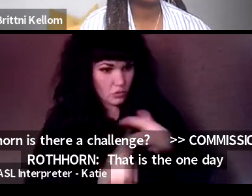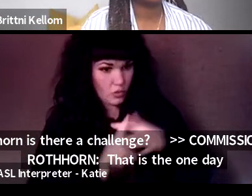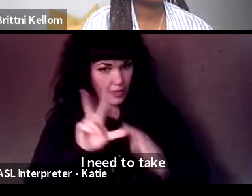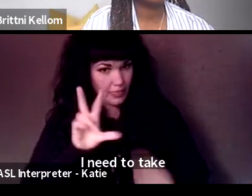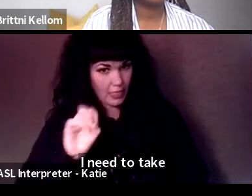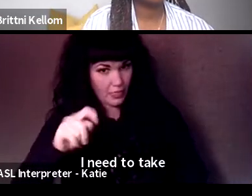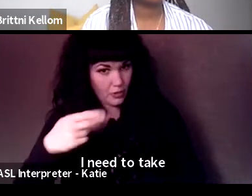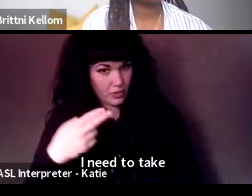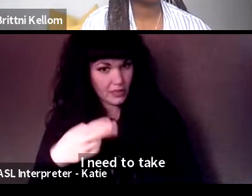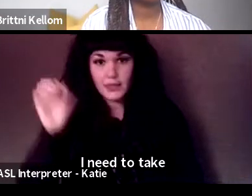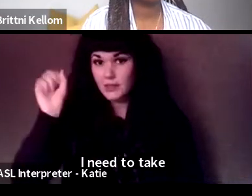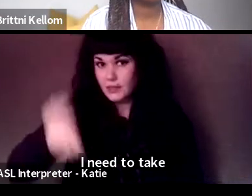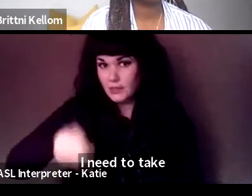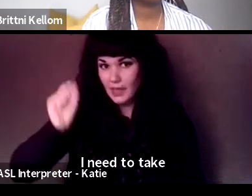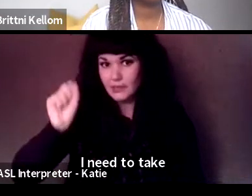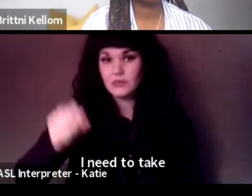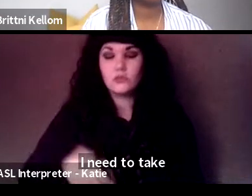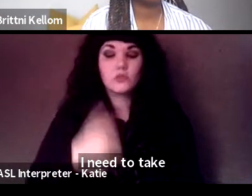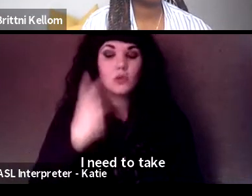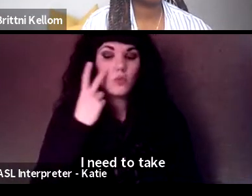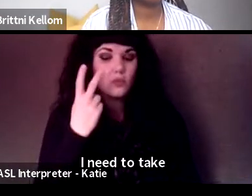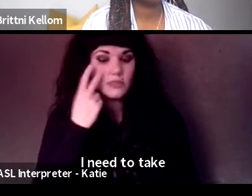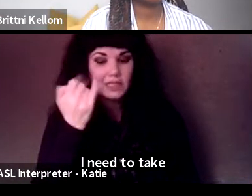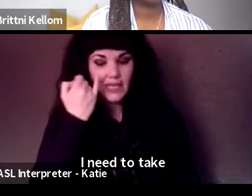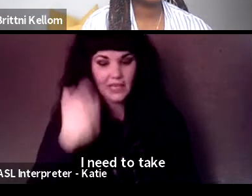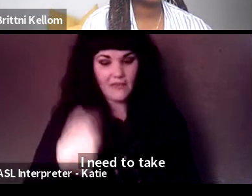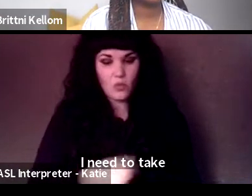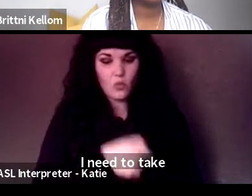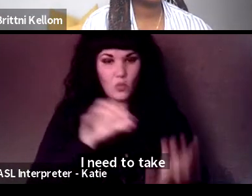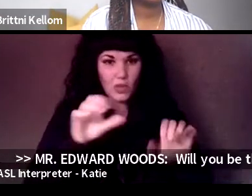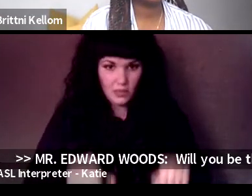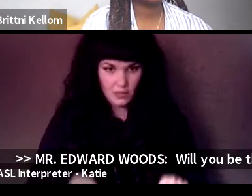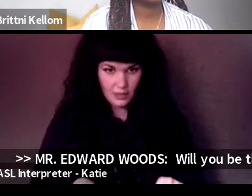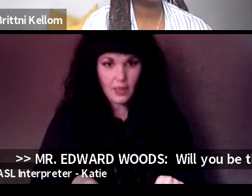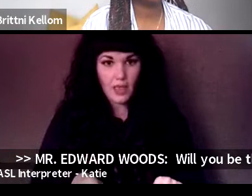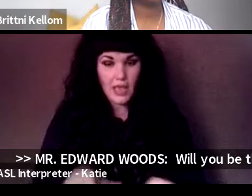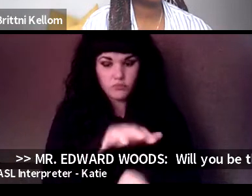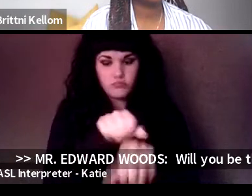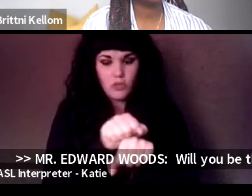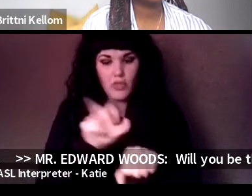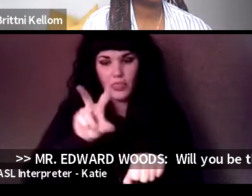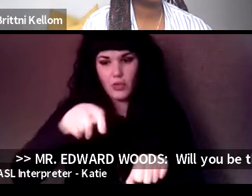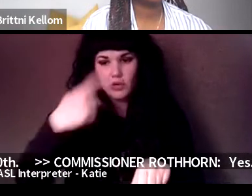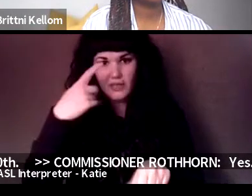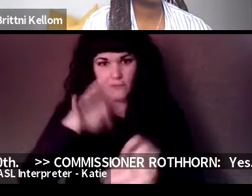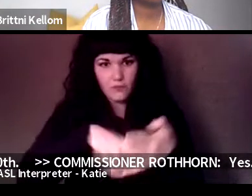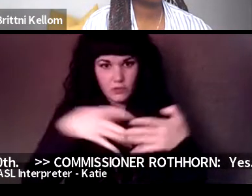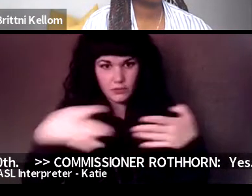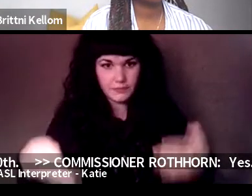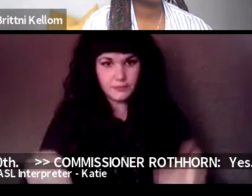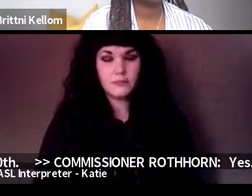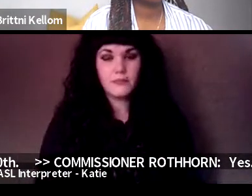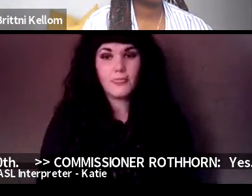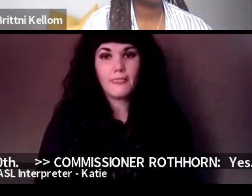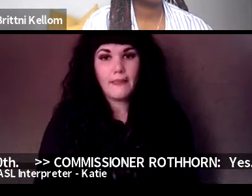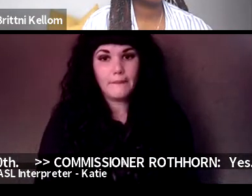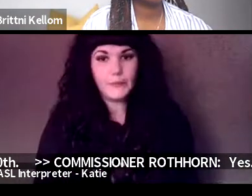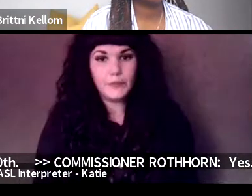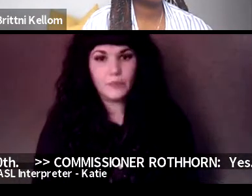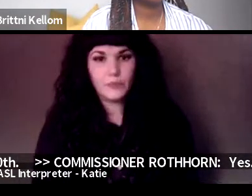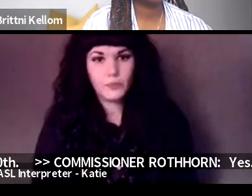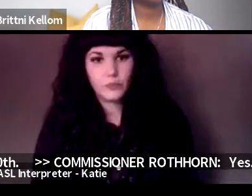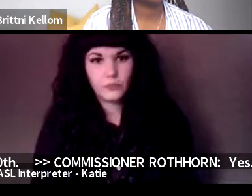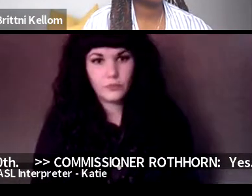Yes. All right, well then let's see if we can get the 30th on schedule. And I know